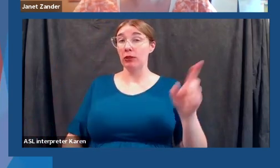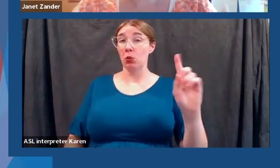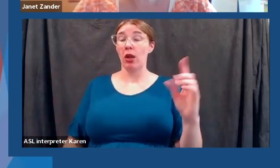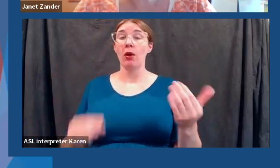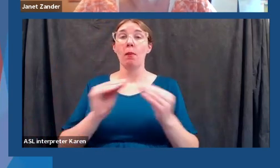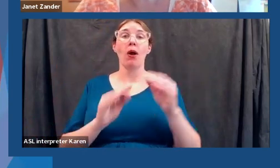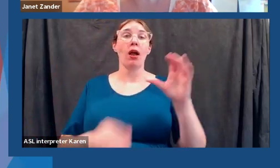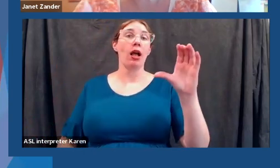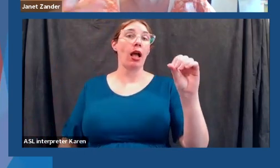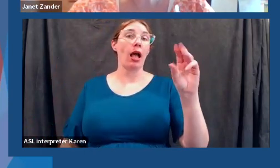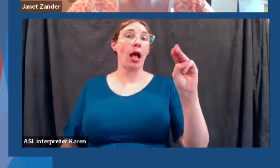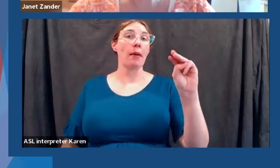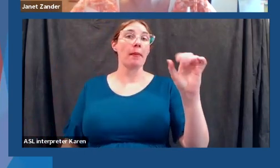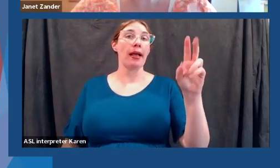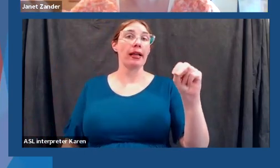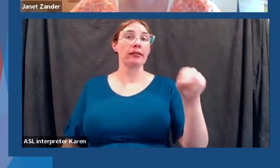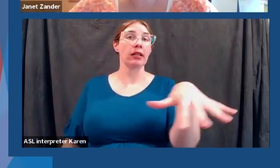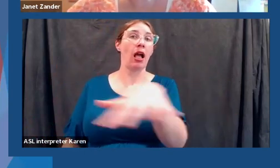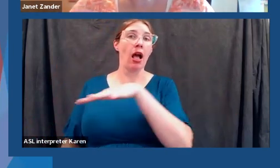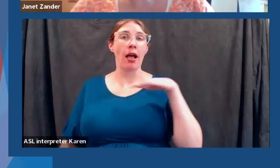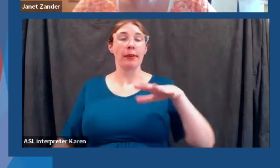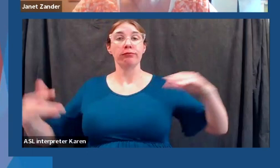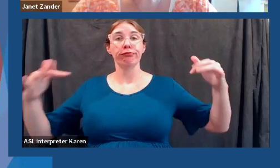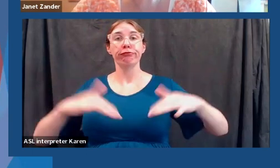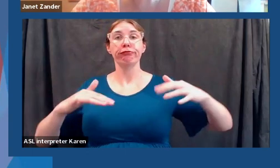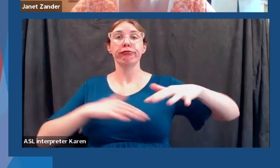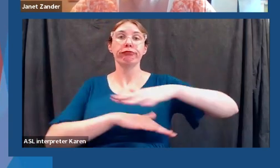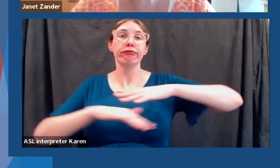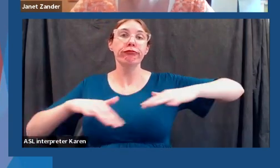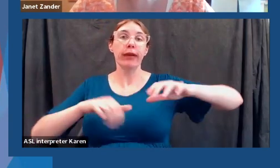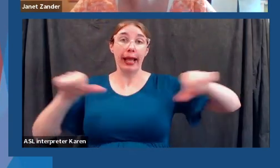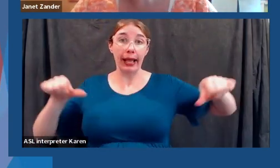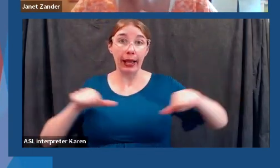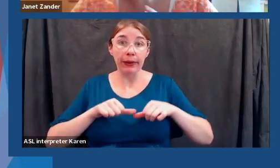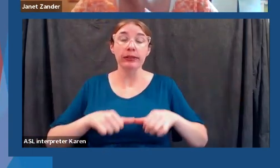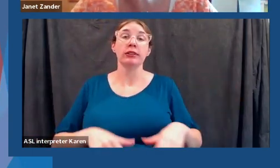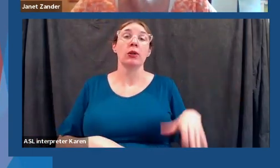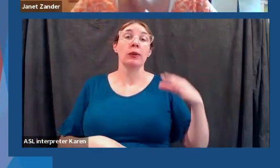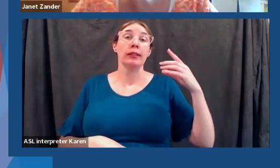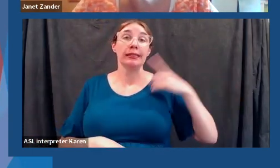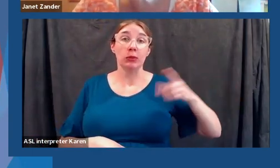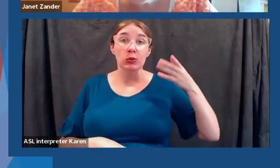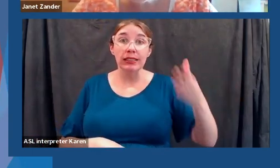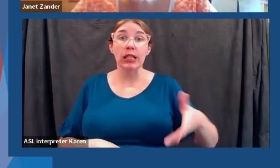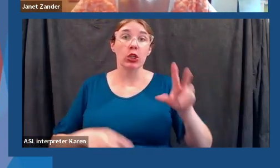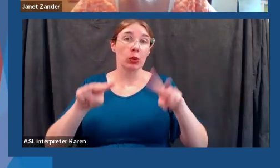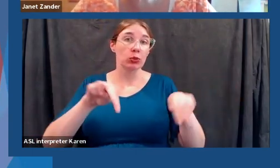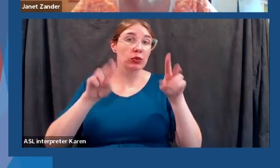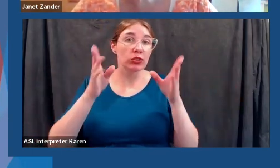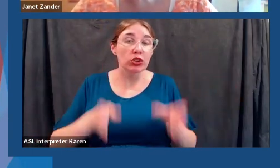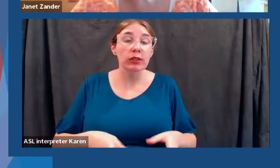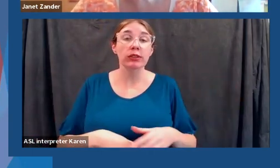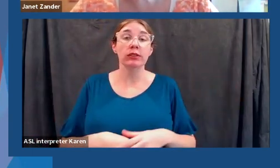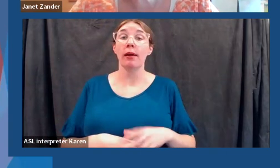for the special voting deputies and the voters and any observers that might be there. However, they also could take